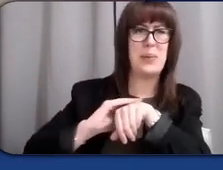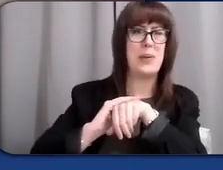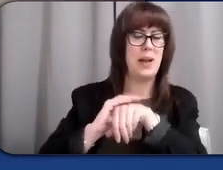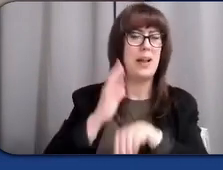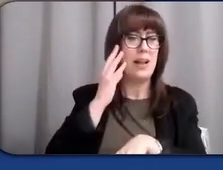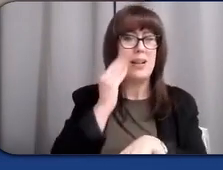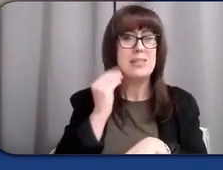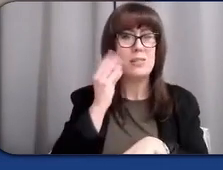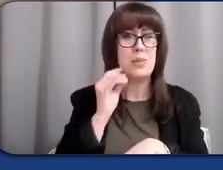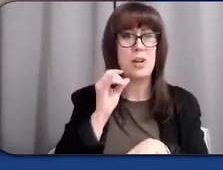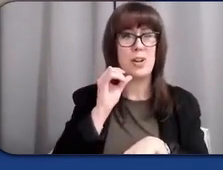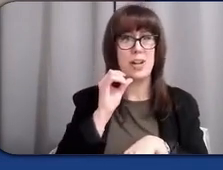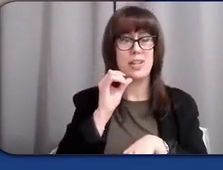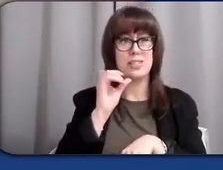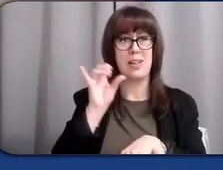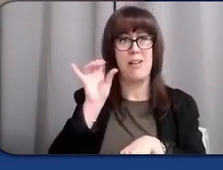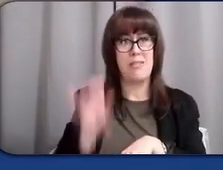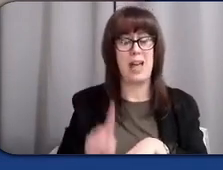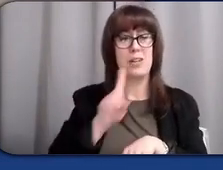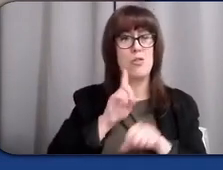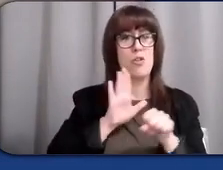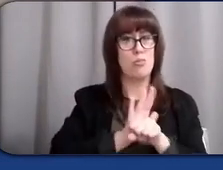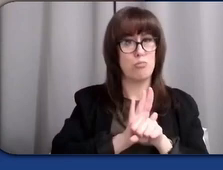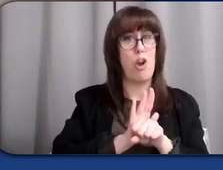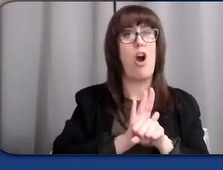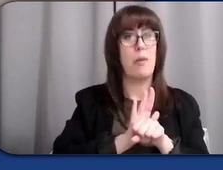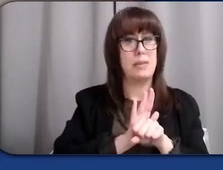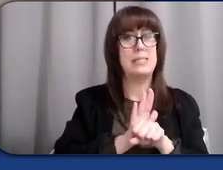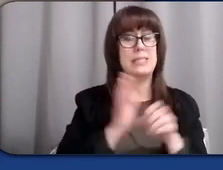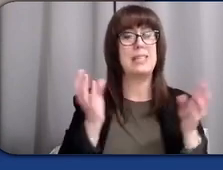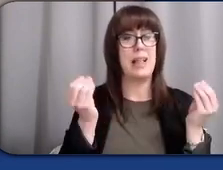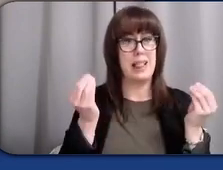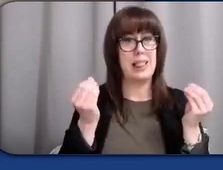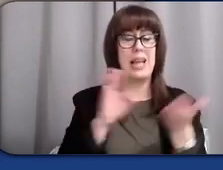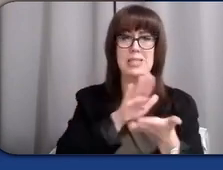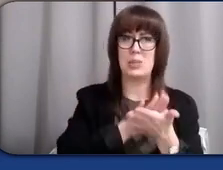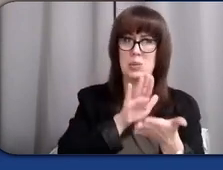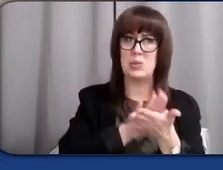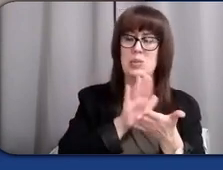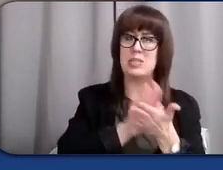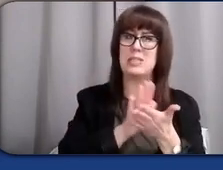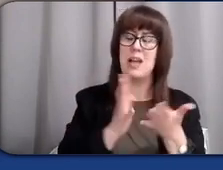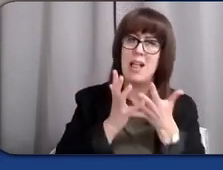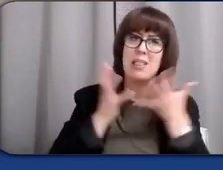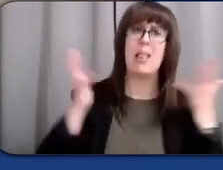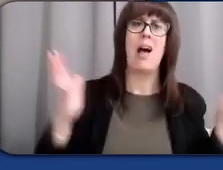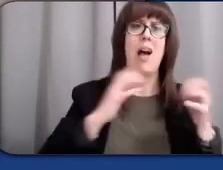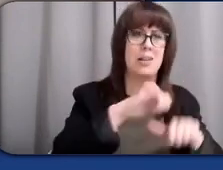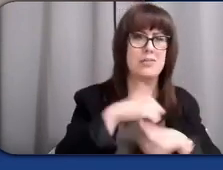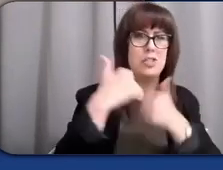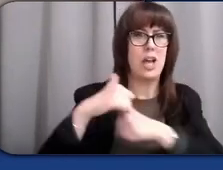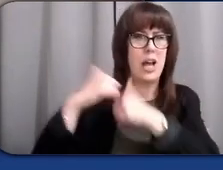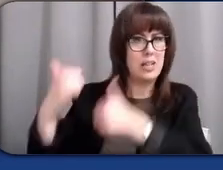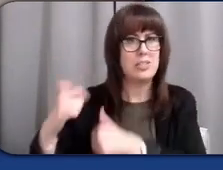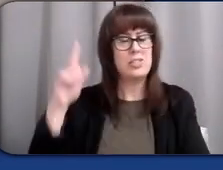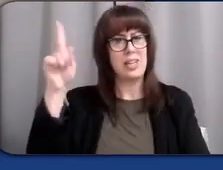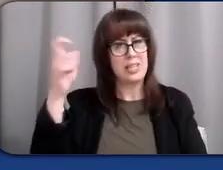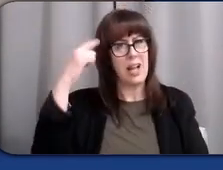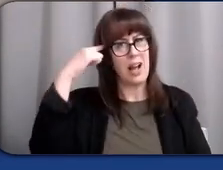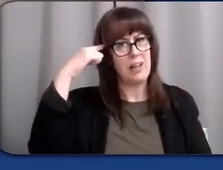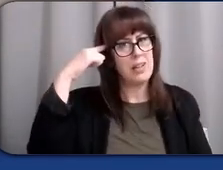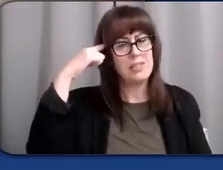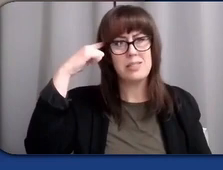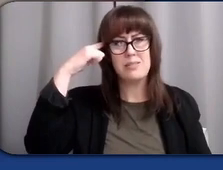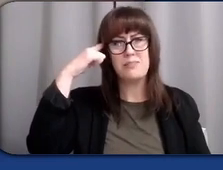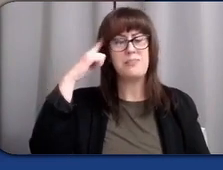by Promised Land School. If anything, they've really understated the challenges posed by the South Sudanese context, where the government